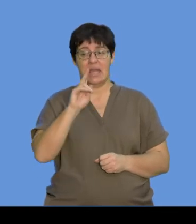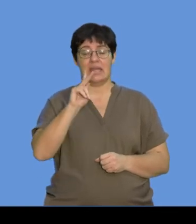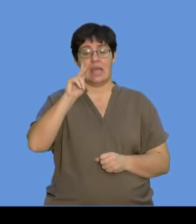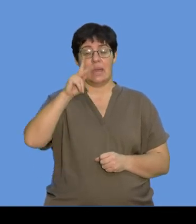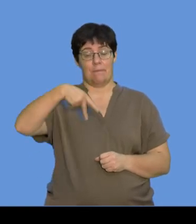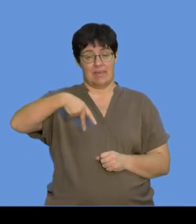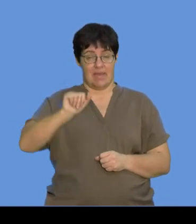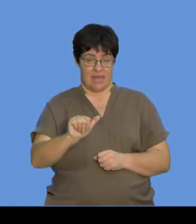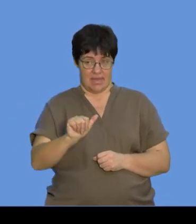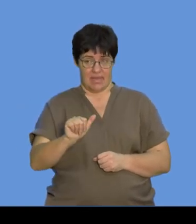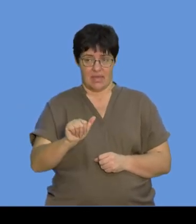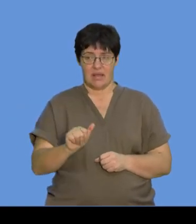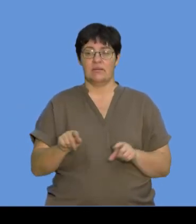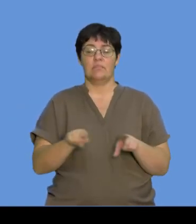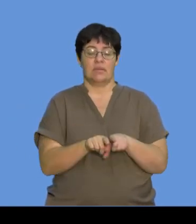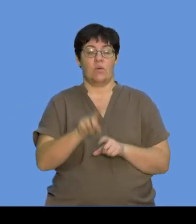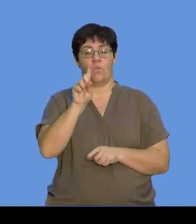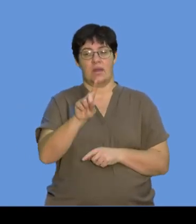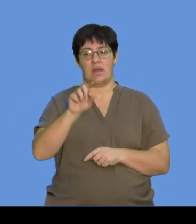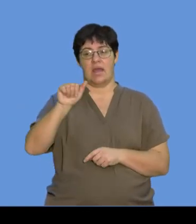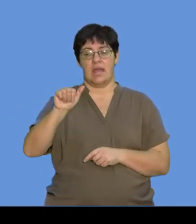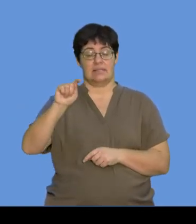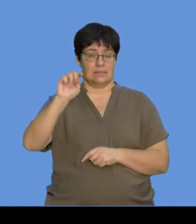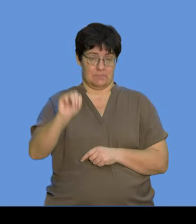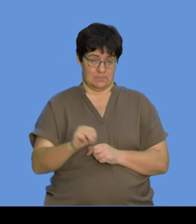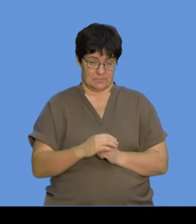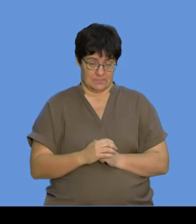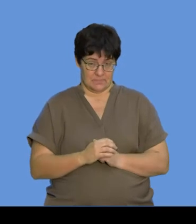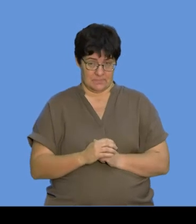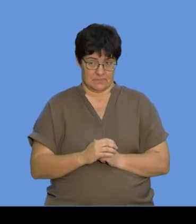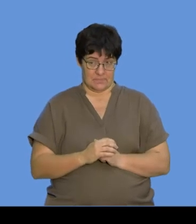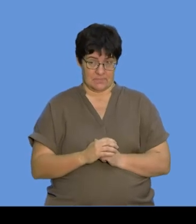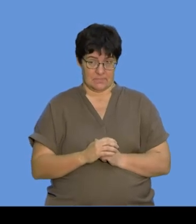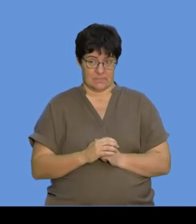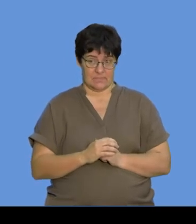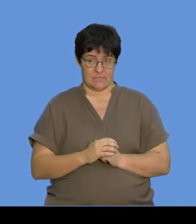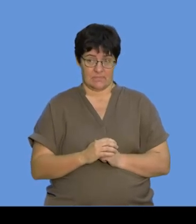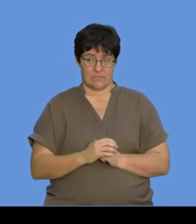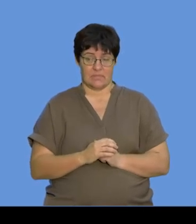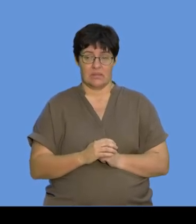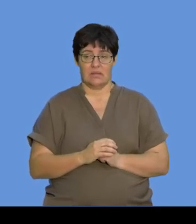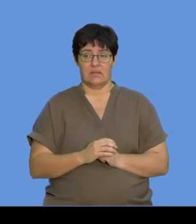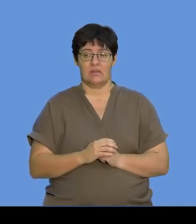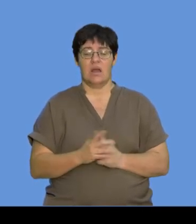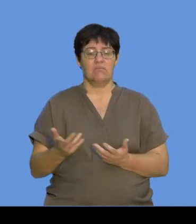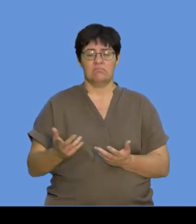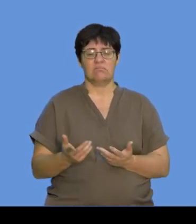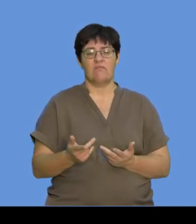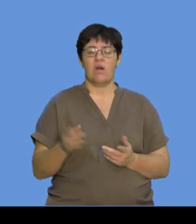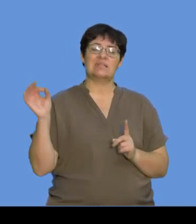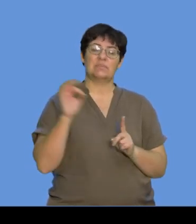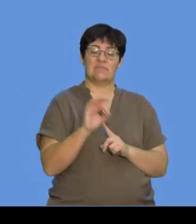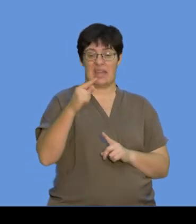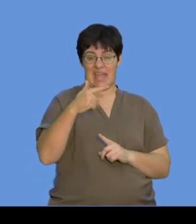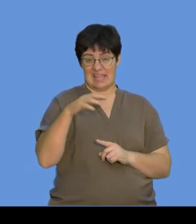which is 1 atmosphere, right? So this is STP. So at a particular for a particular gas at a